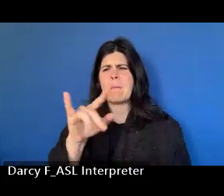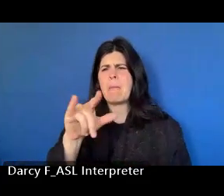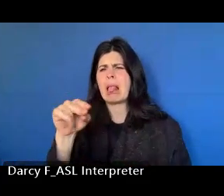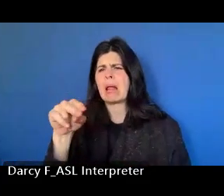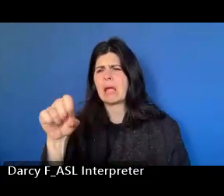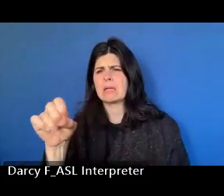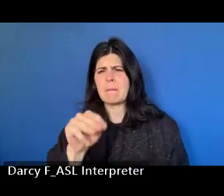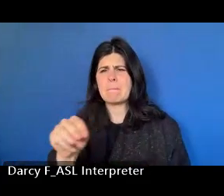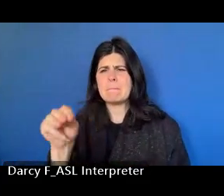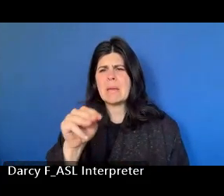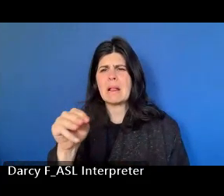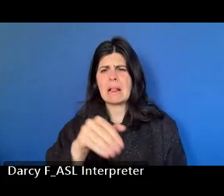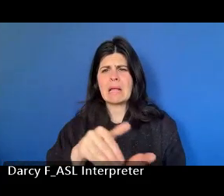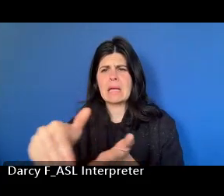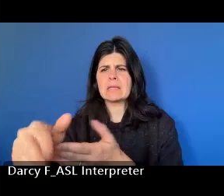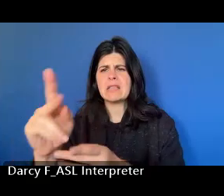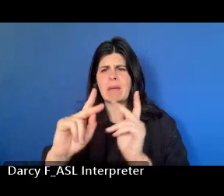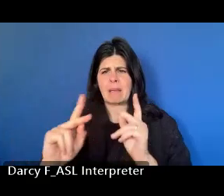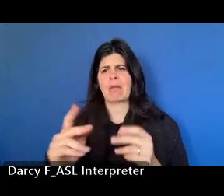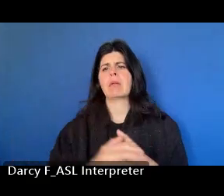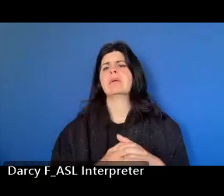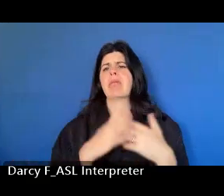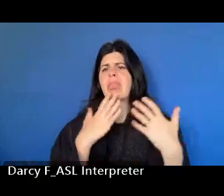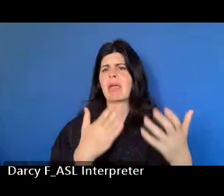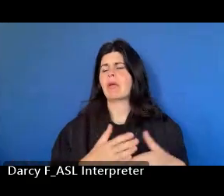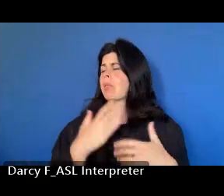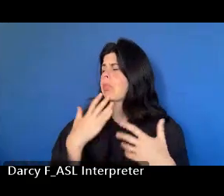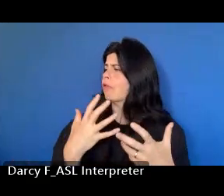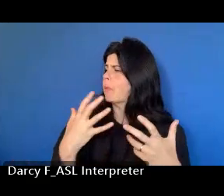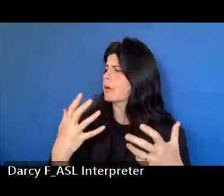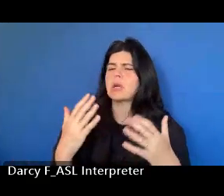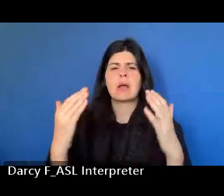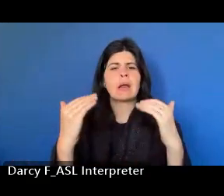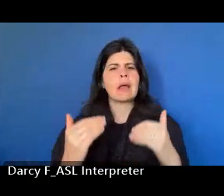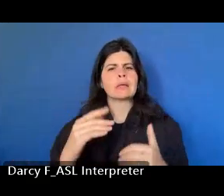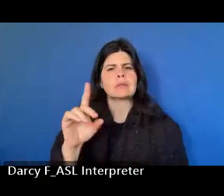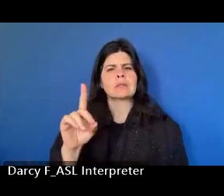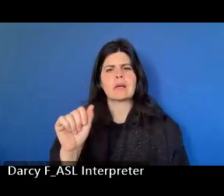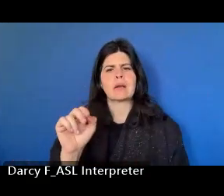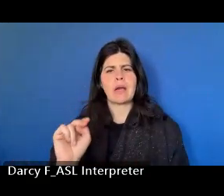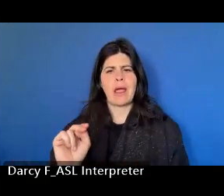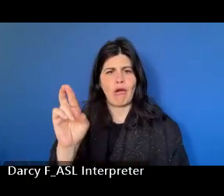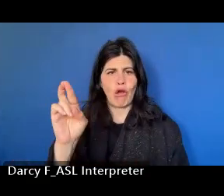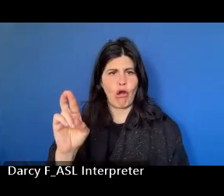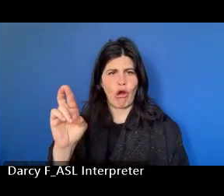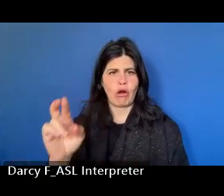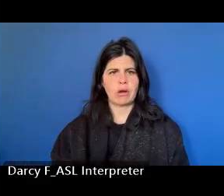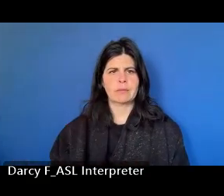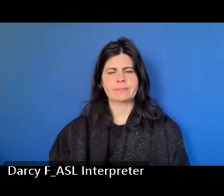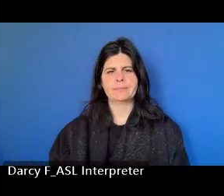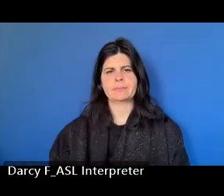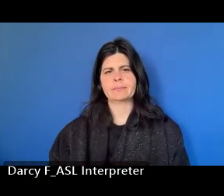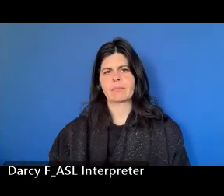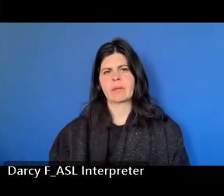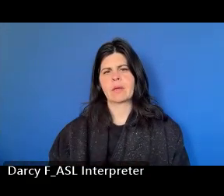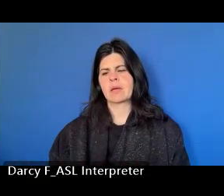very much. Our next speaker is Dan R. Dan R.